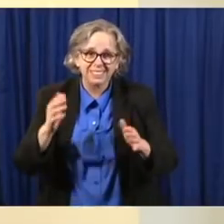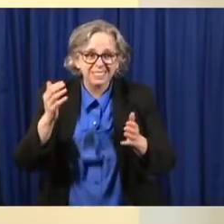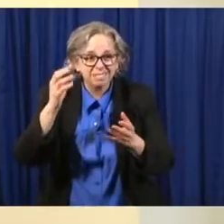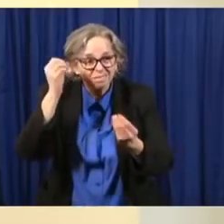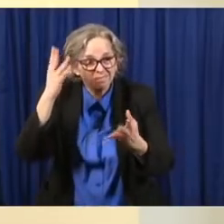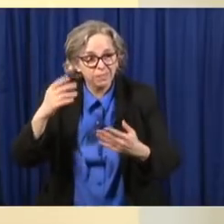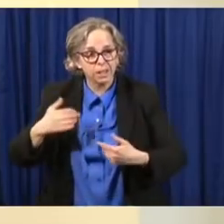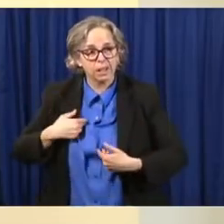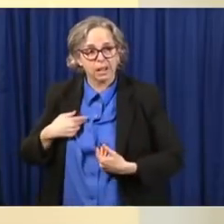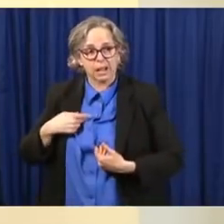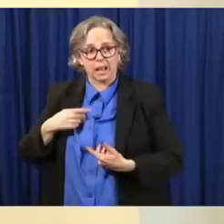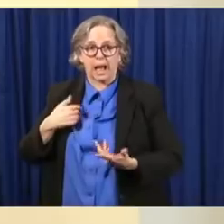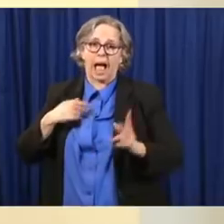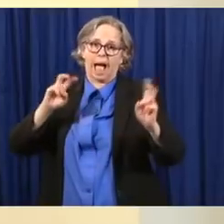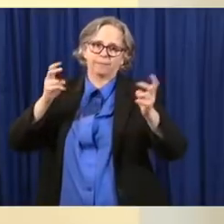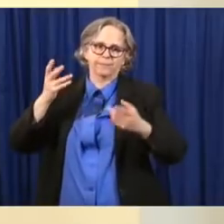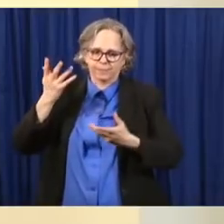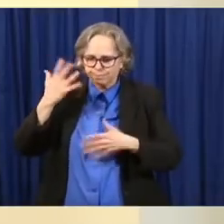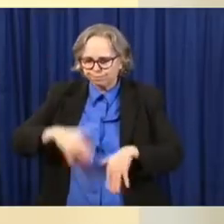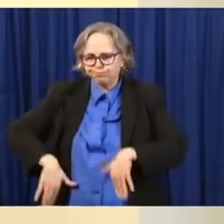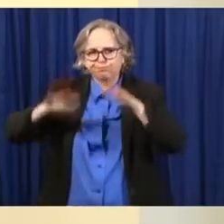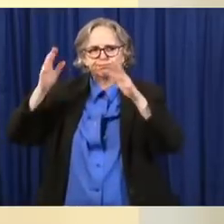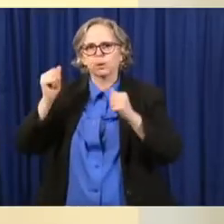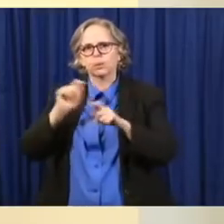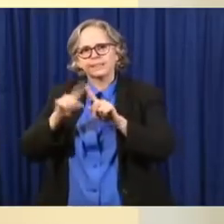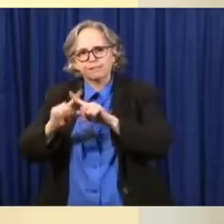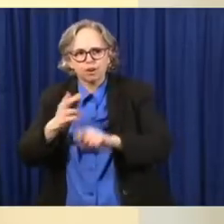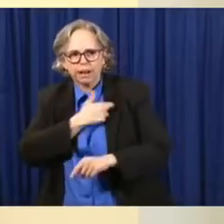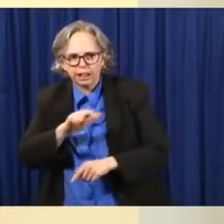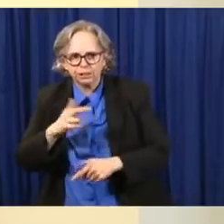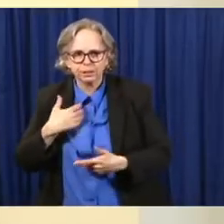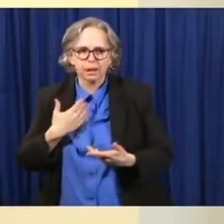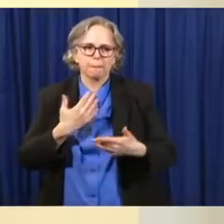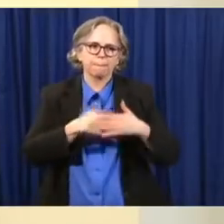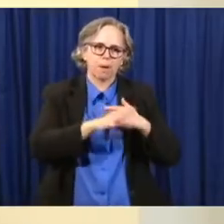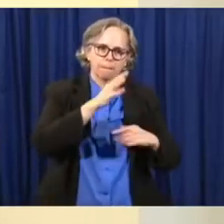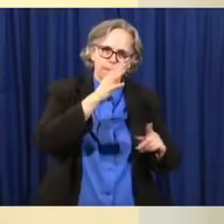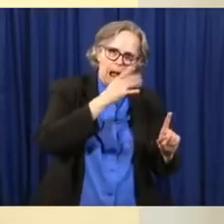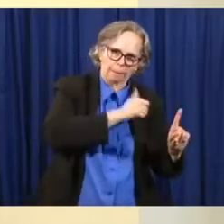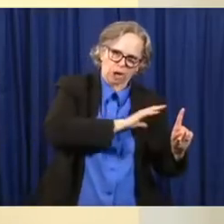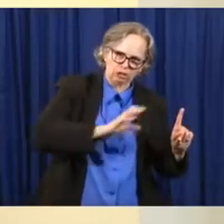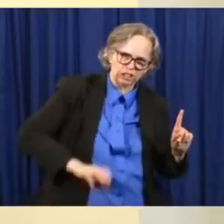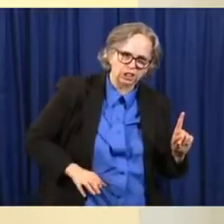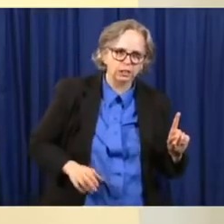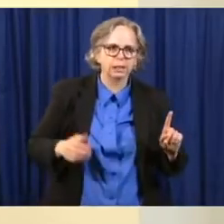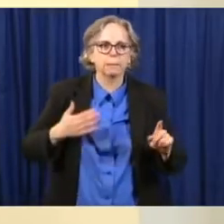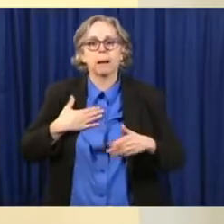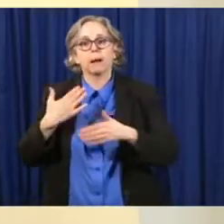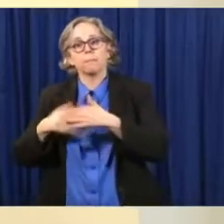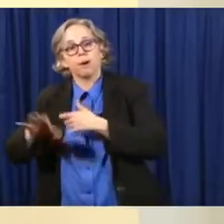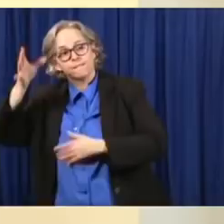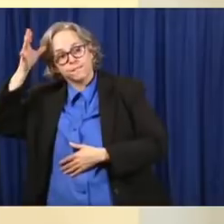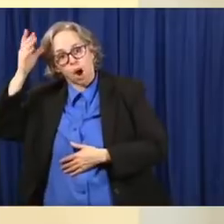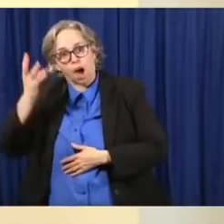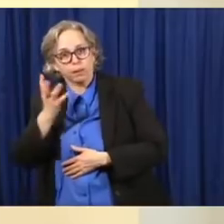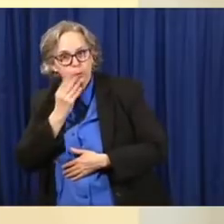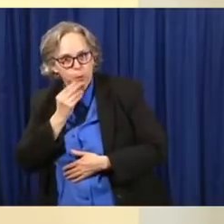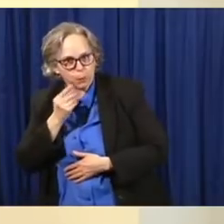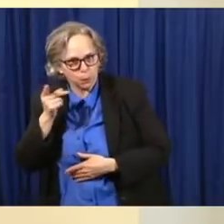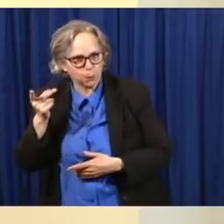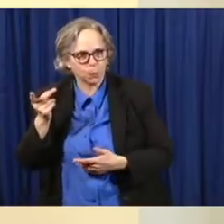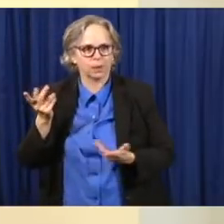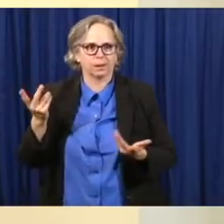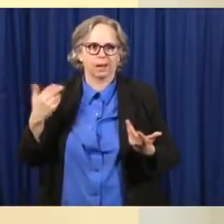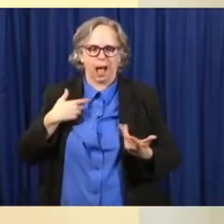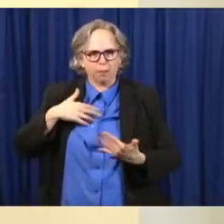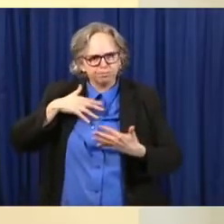background, my real birth mother was Christian. My real birth father was Jewish. I've studied and understood all faiths,